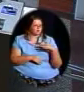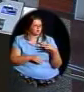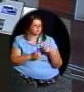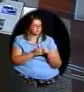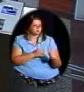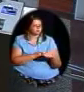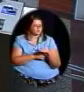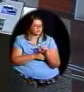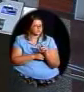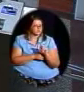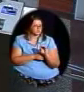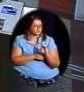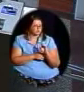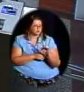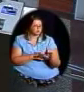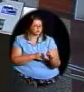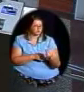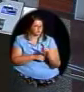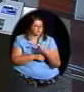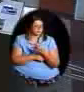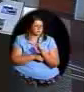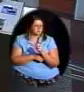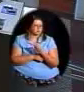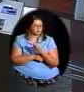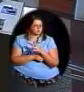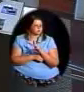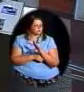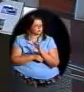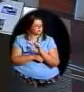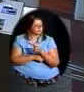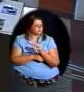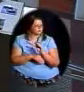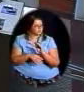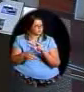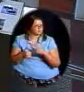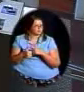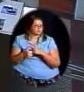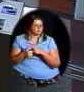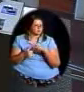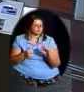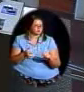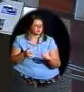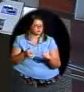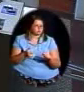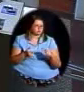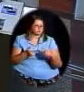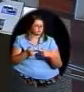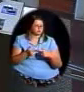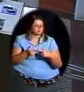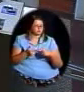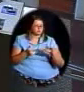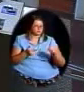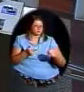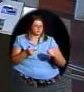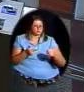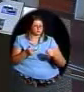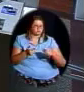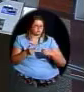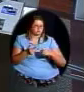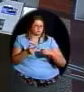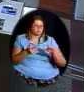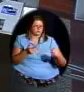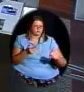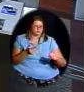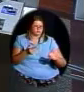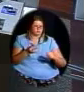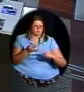Mr. Churchman for that motion. Mrs. Carpenter? Mr. Parker? Yes. Mr. Poland? Yes. Mrs.